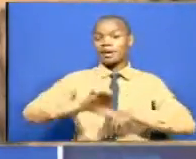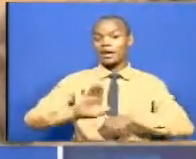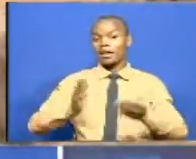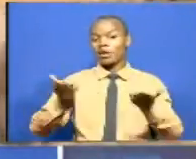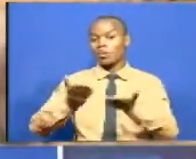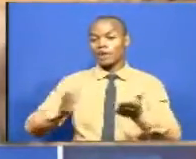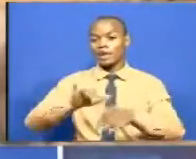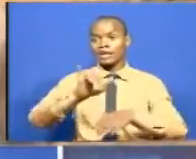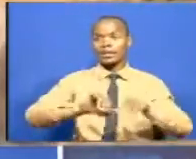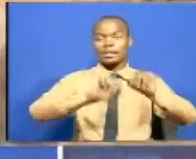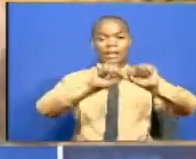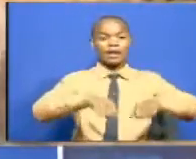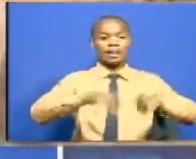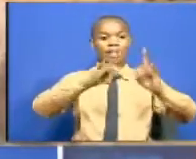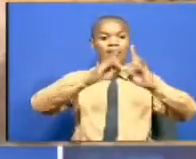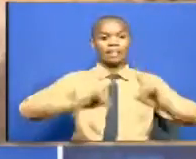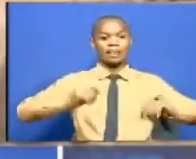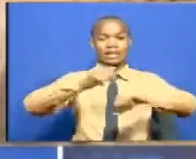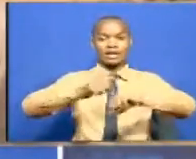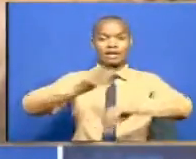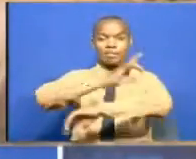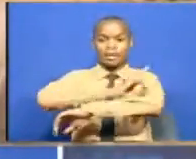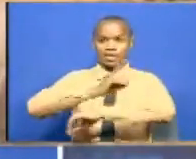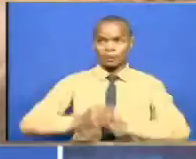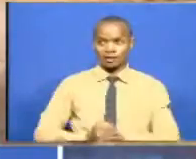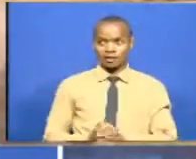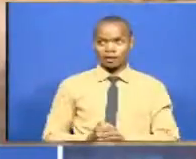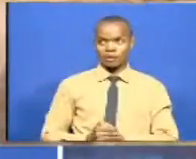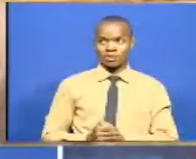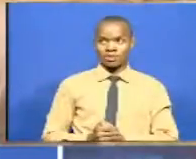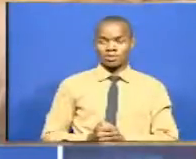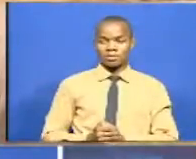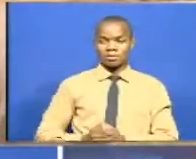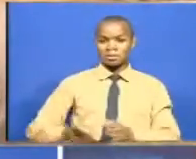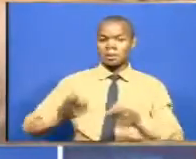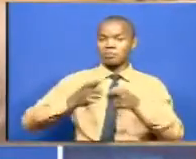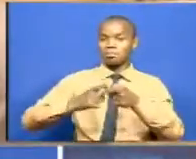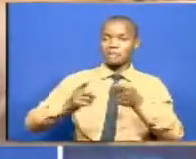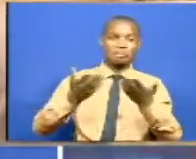inside these tents during daytime. And because of this corona issue,